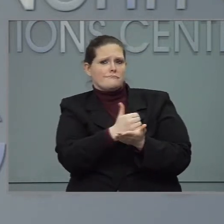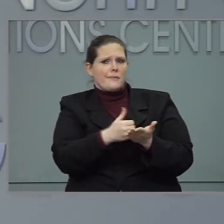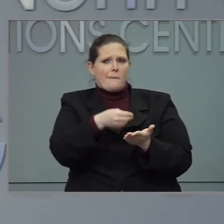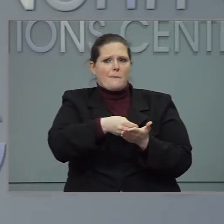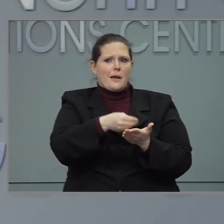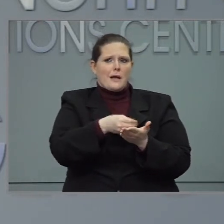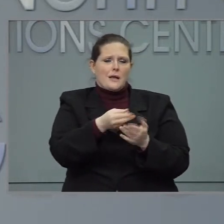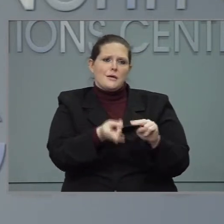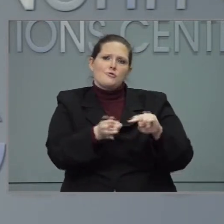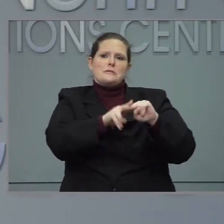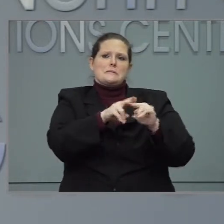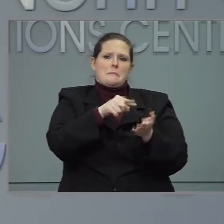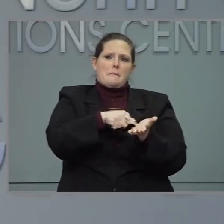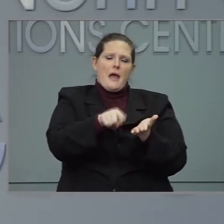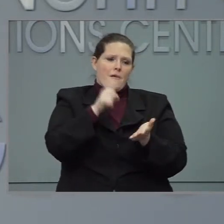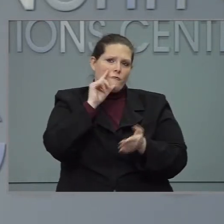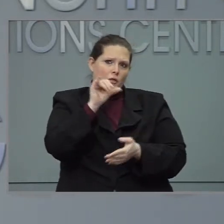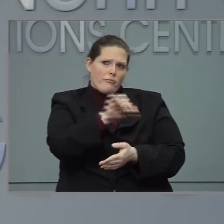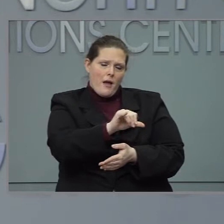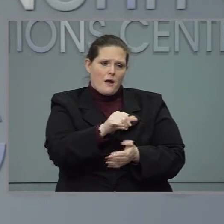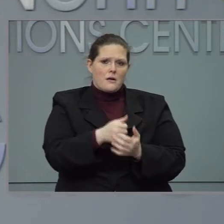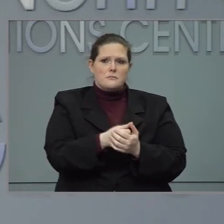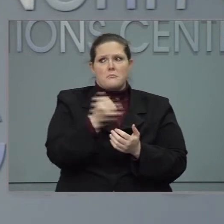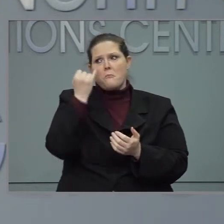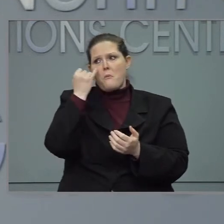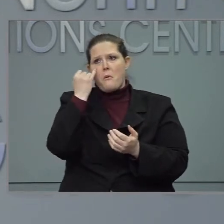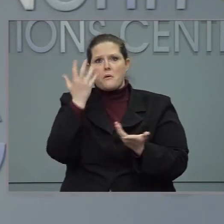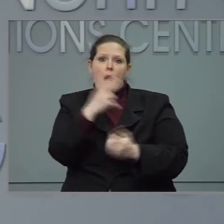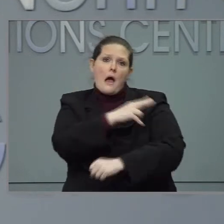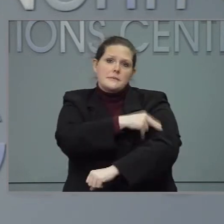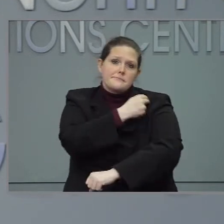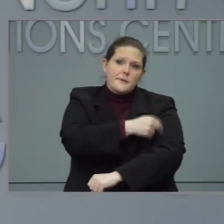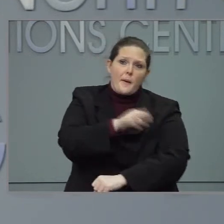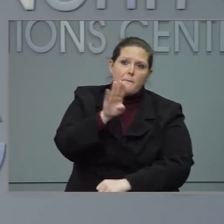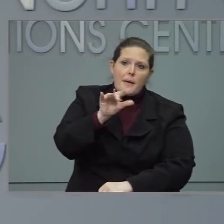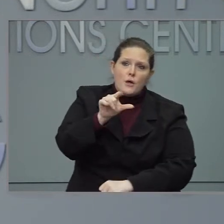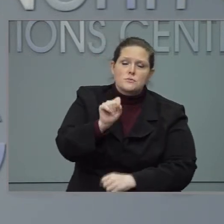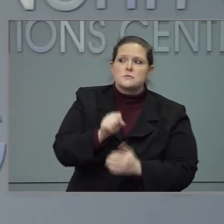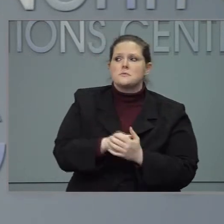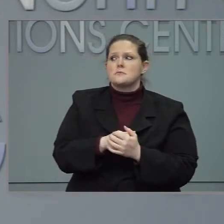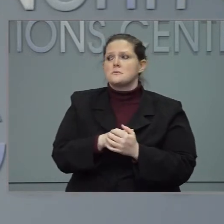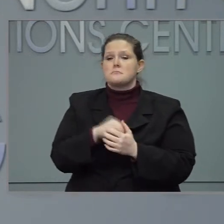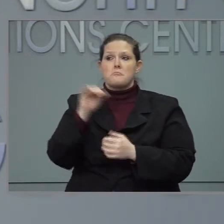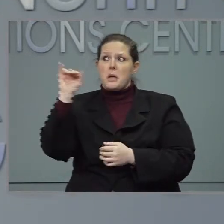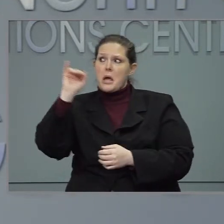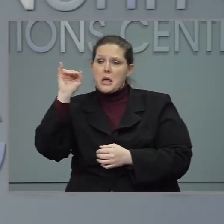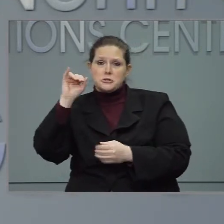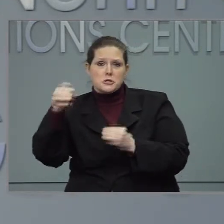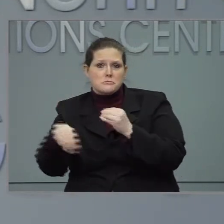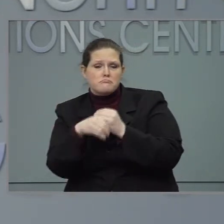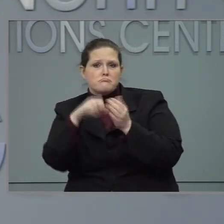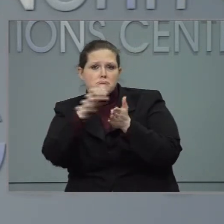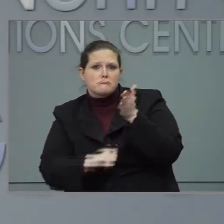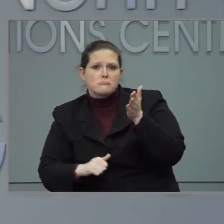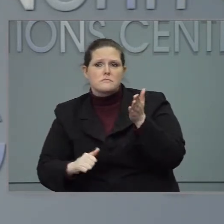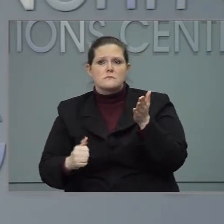Are there hospital assessments or an assessment on insurance companies that you folks have thought